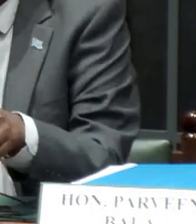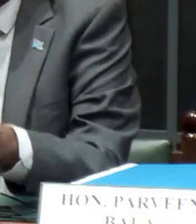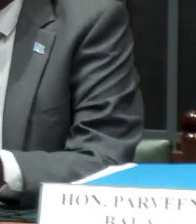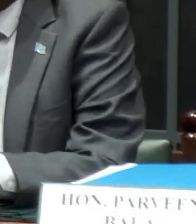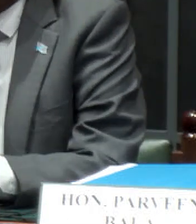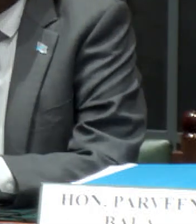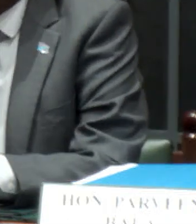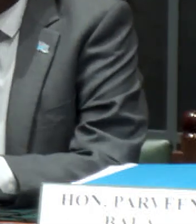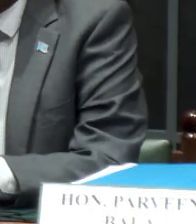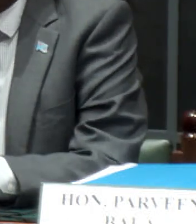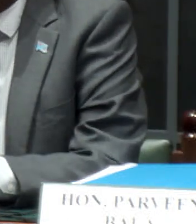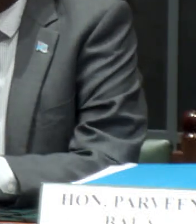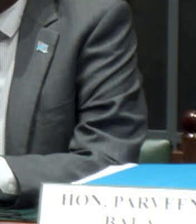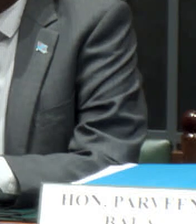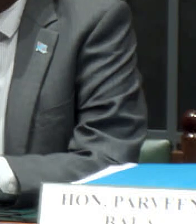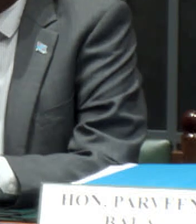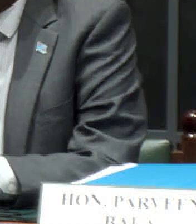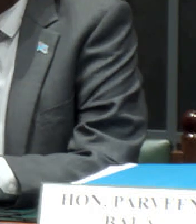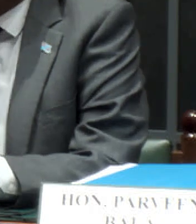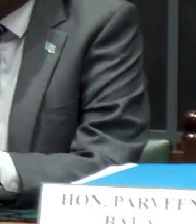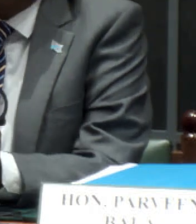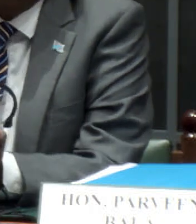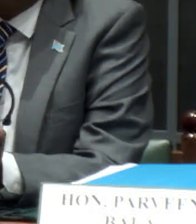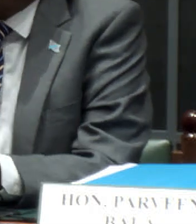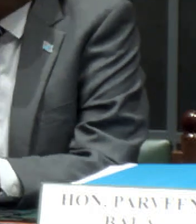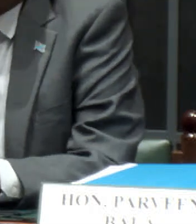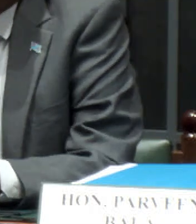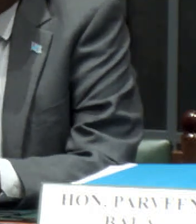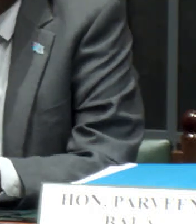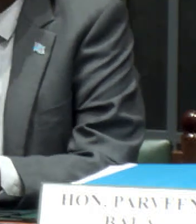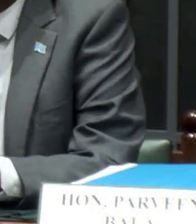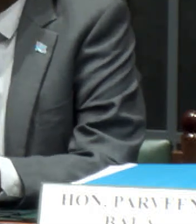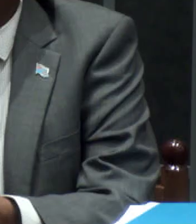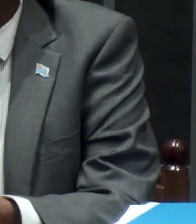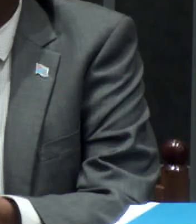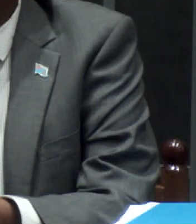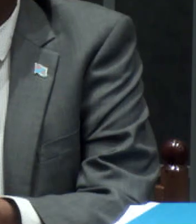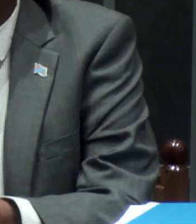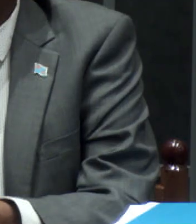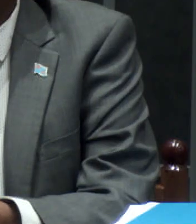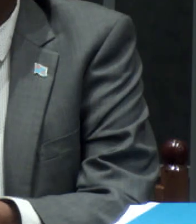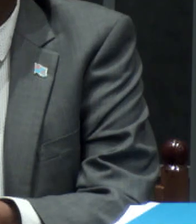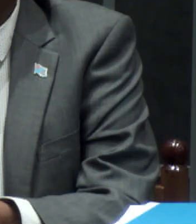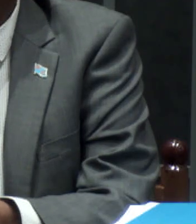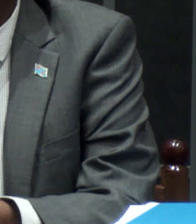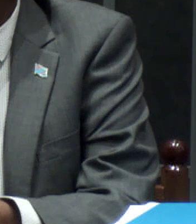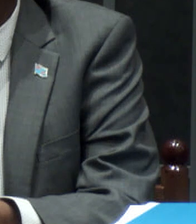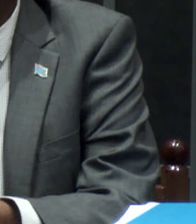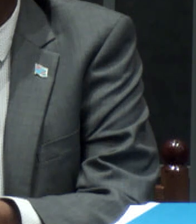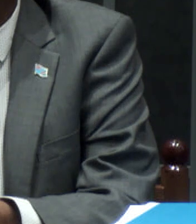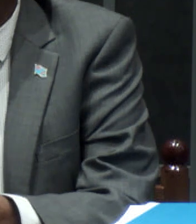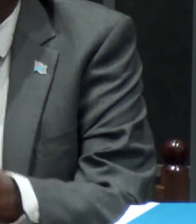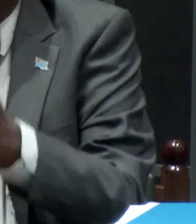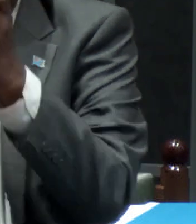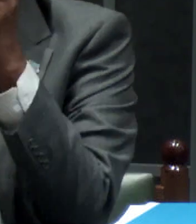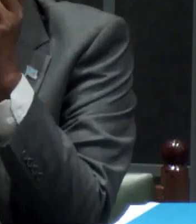of Parliament that are still here. First and foremost, I want to say that I rise to absolutely